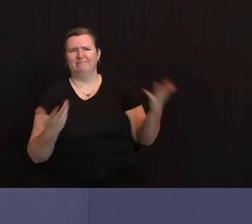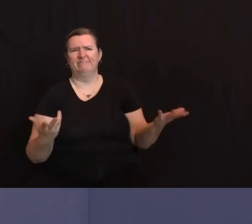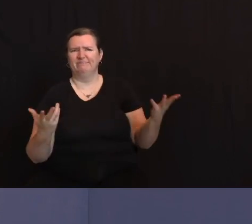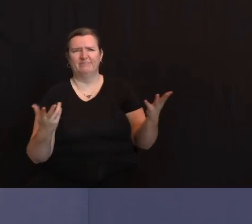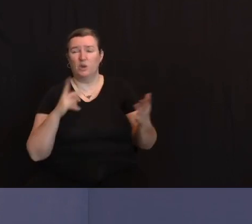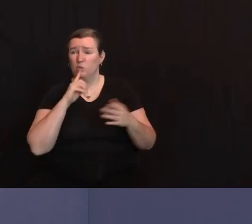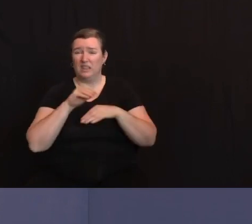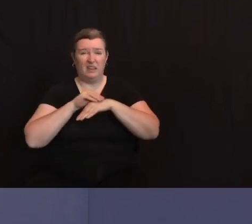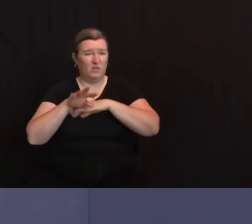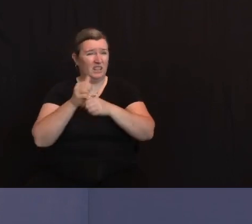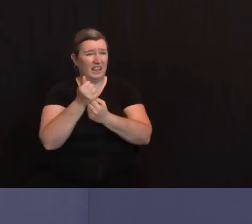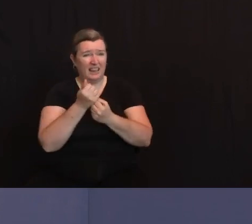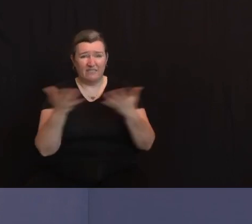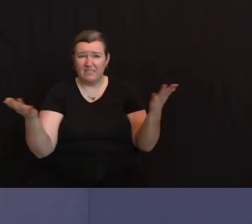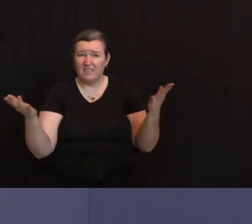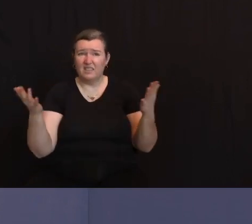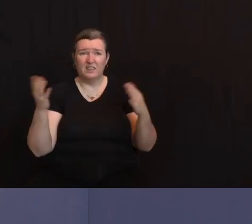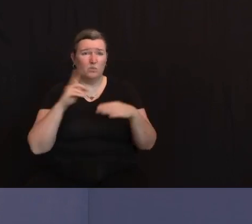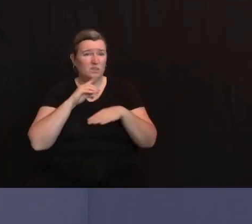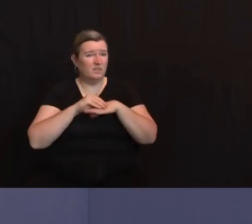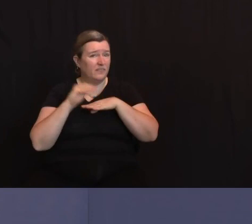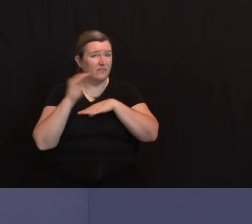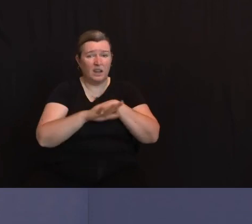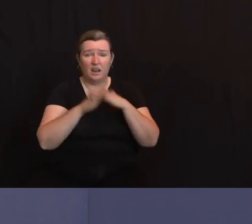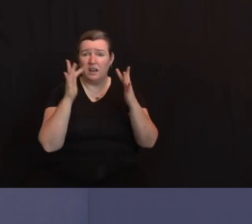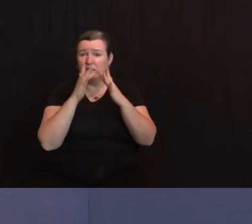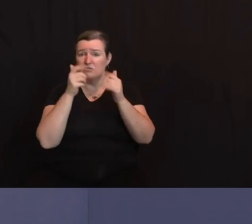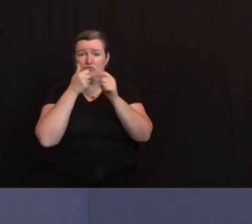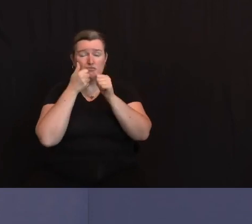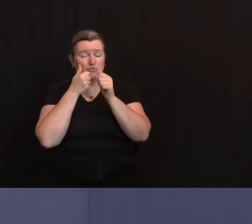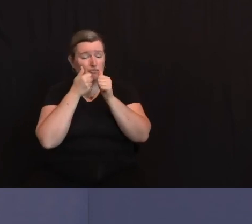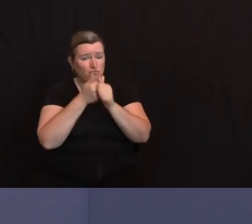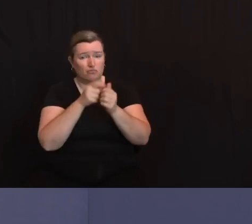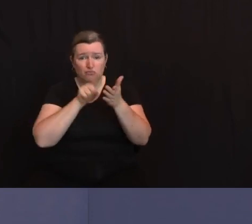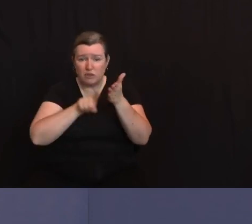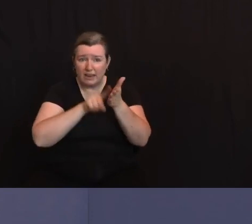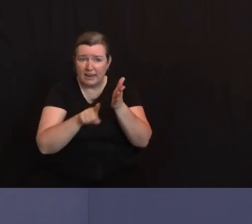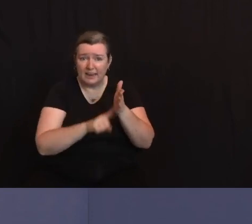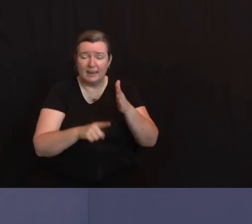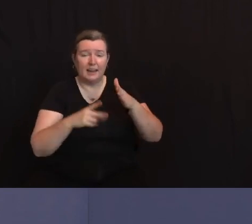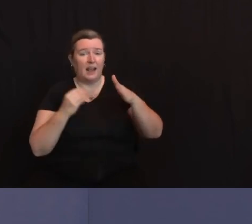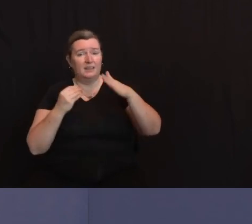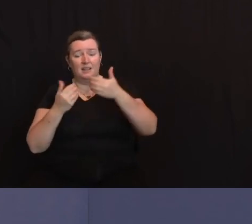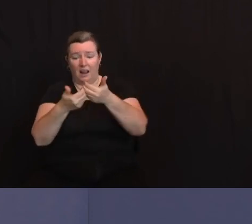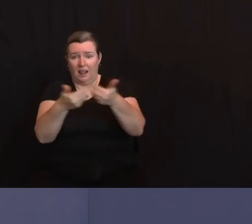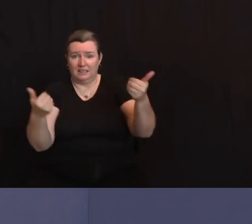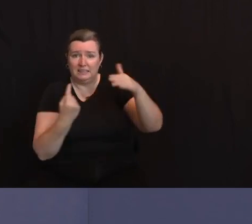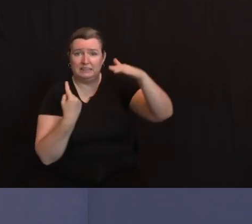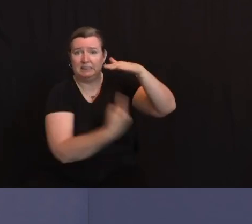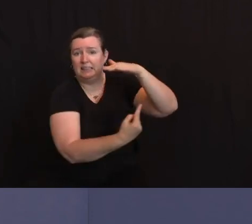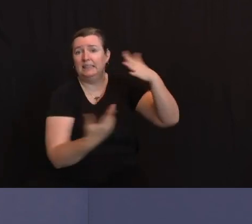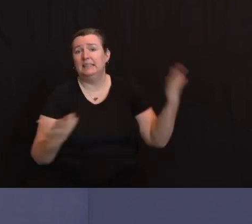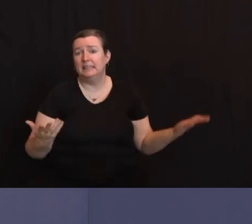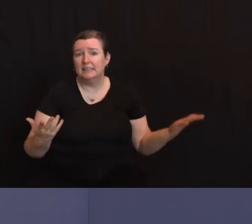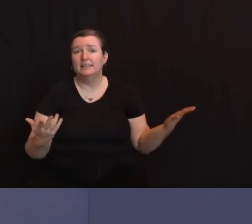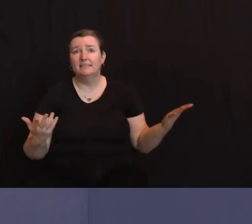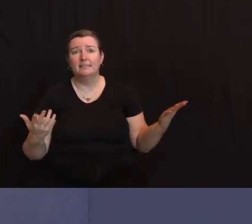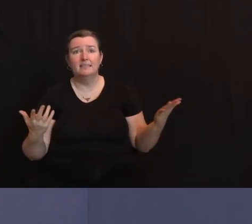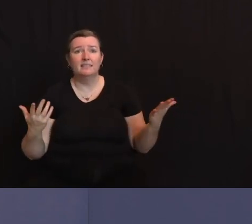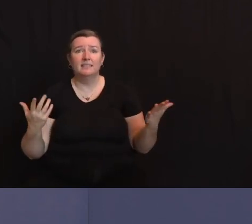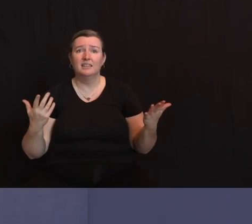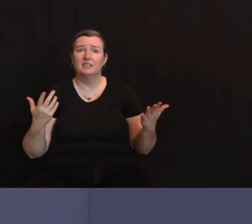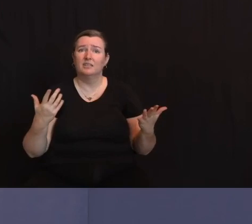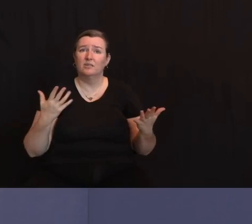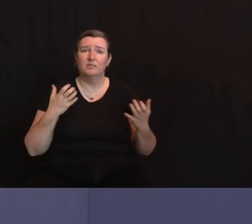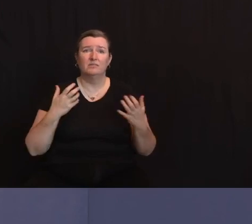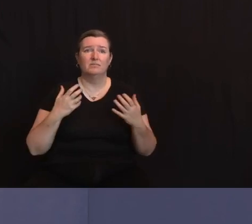contact tracing, the case investigation, the contact tracing. So we are looking aggressively at the use of point-of-care